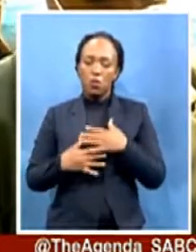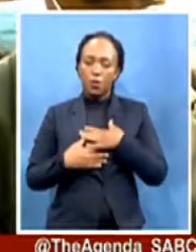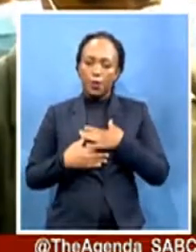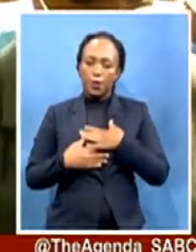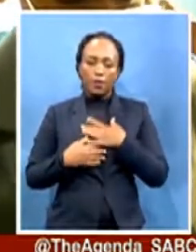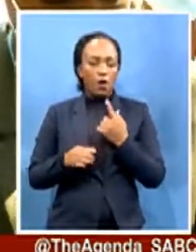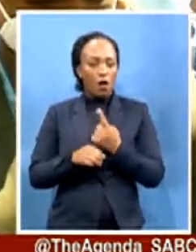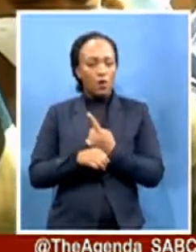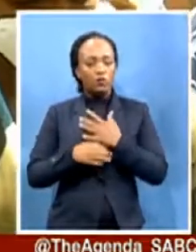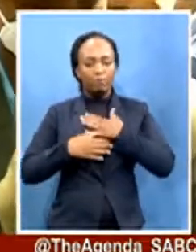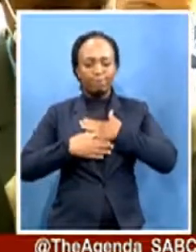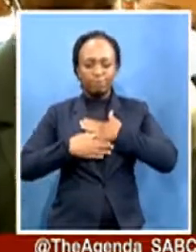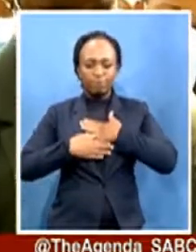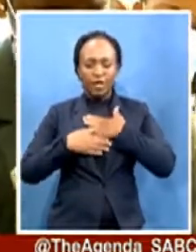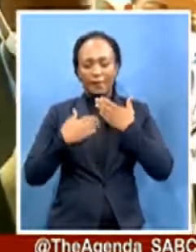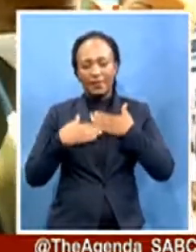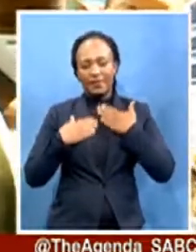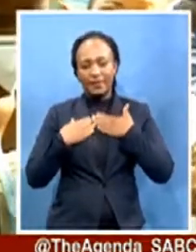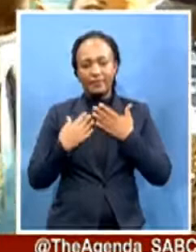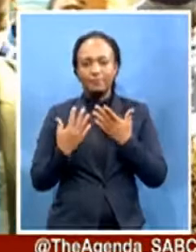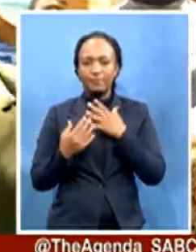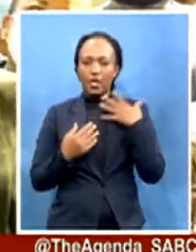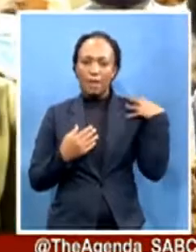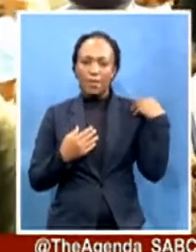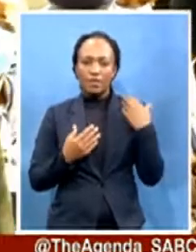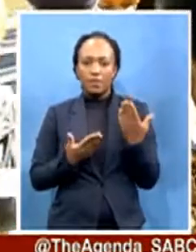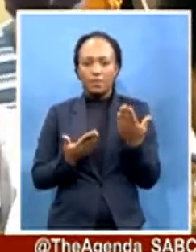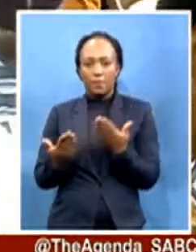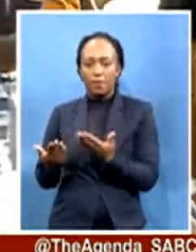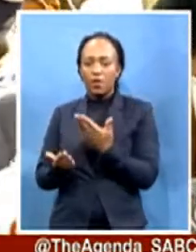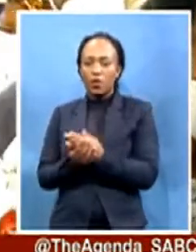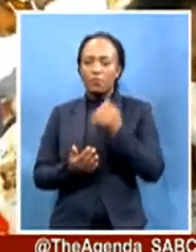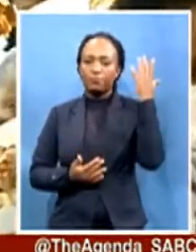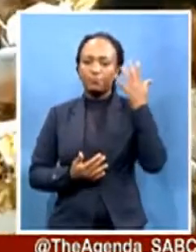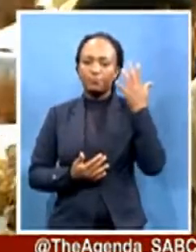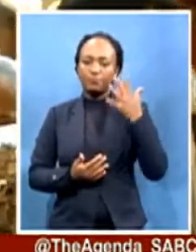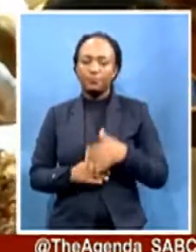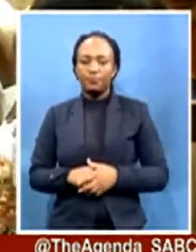you can address your Thank you. Thank you.